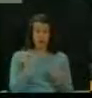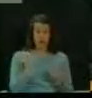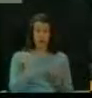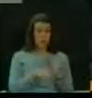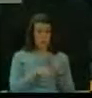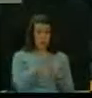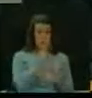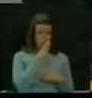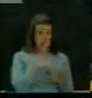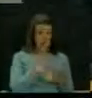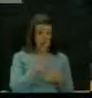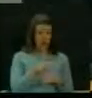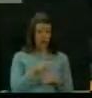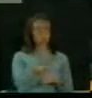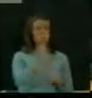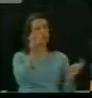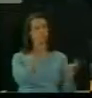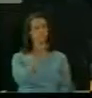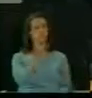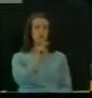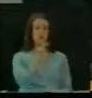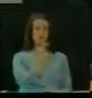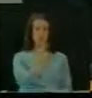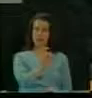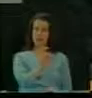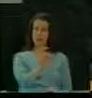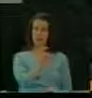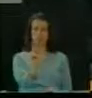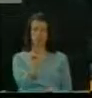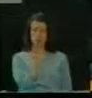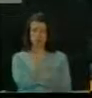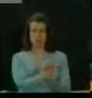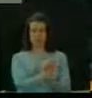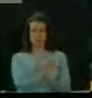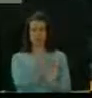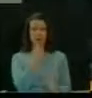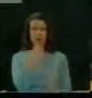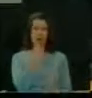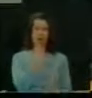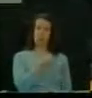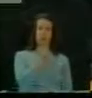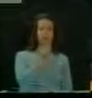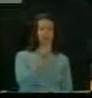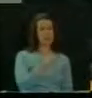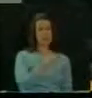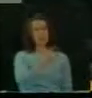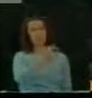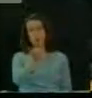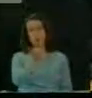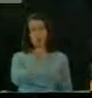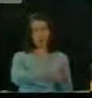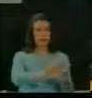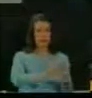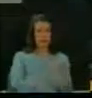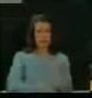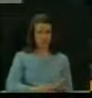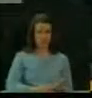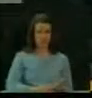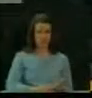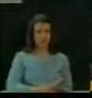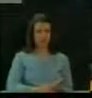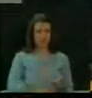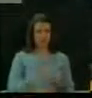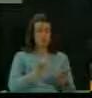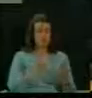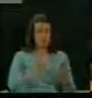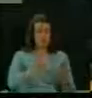were talking about. You were quoted in June 19, the Knox and Loup Sentinel, saying we didn't need to do these 28 exemptions. And that was